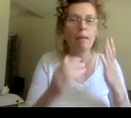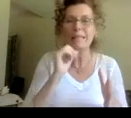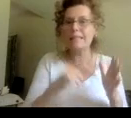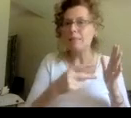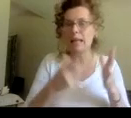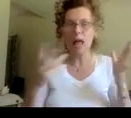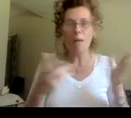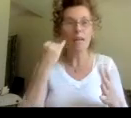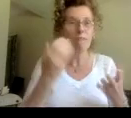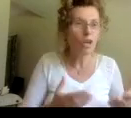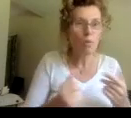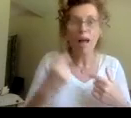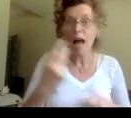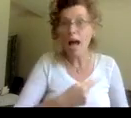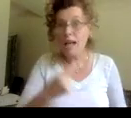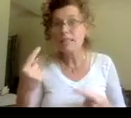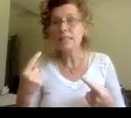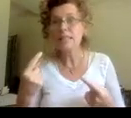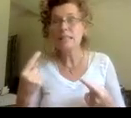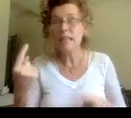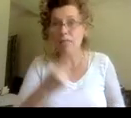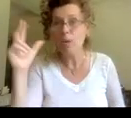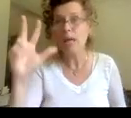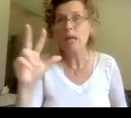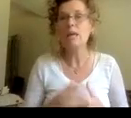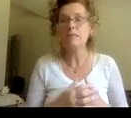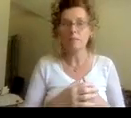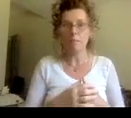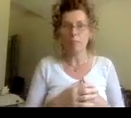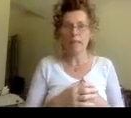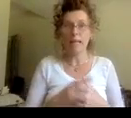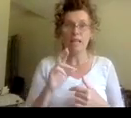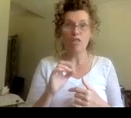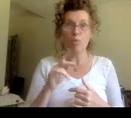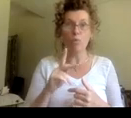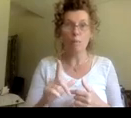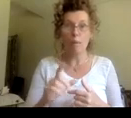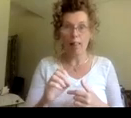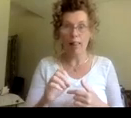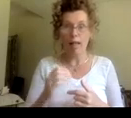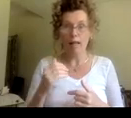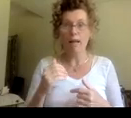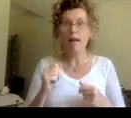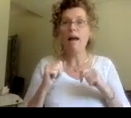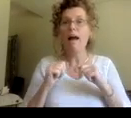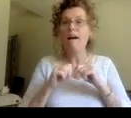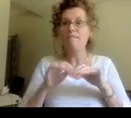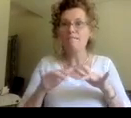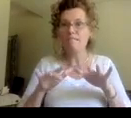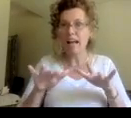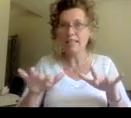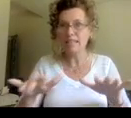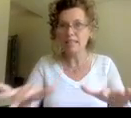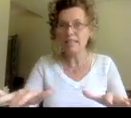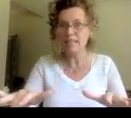much to you, but if you're here with us on day 3, I know it absolutely does. It's the ripple effect. Right today. It is. I know so many of